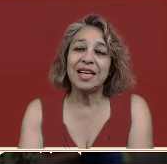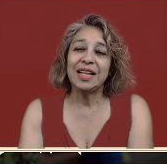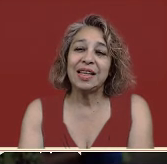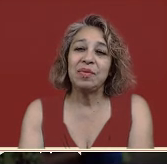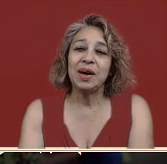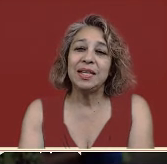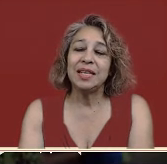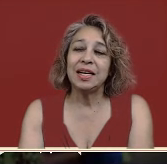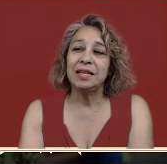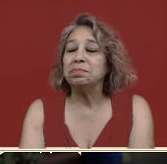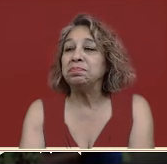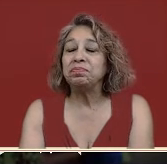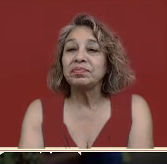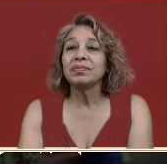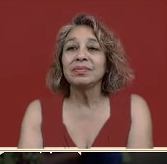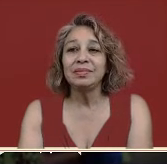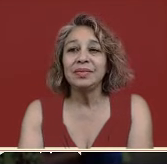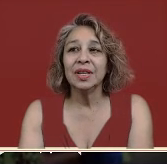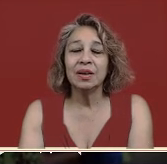that's exactly what